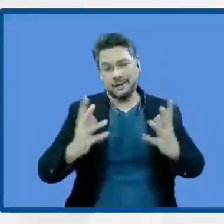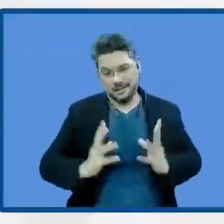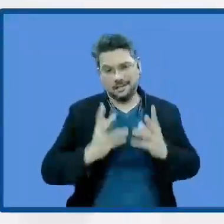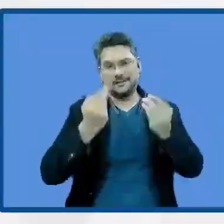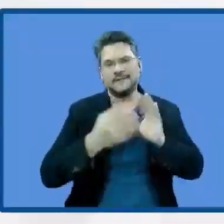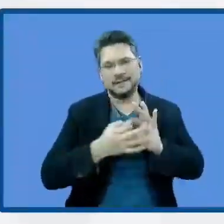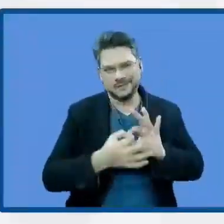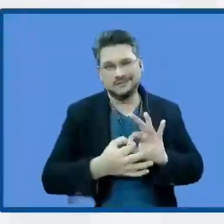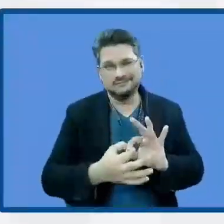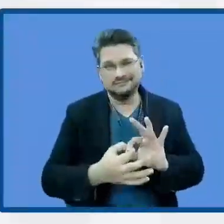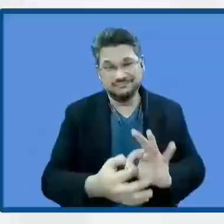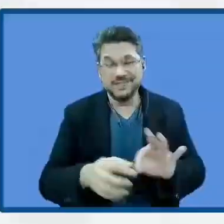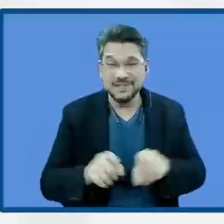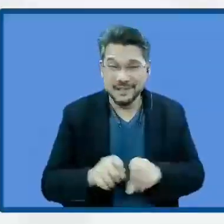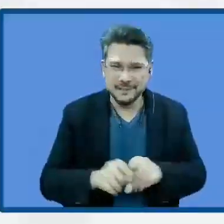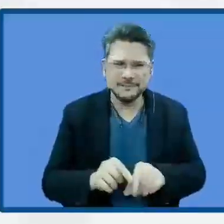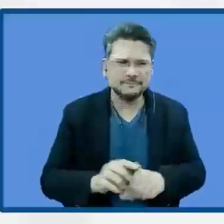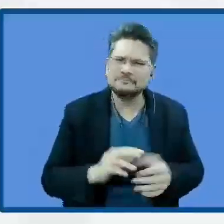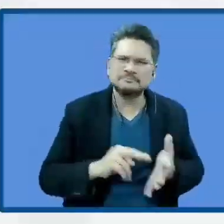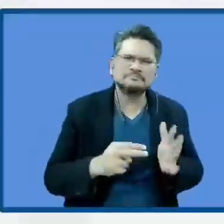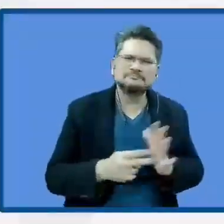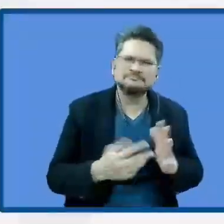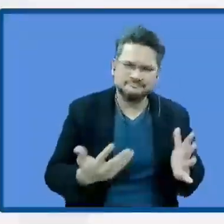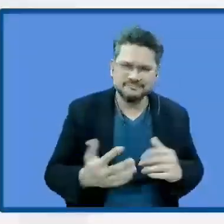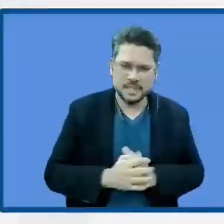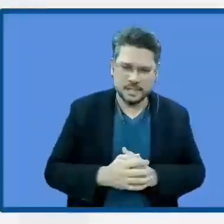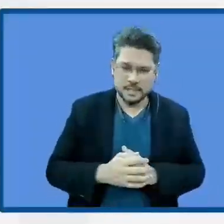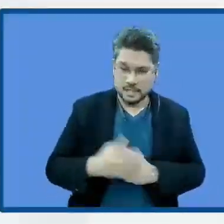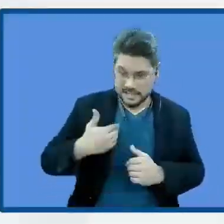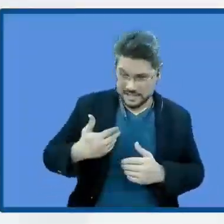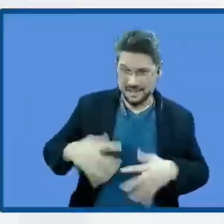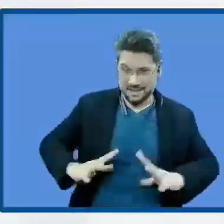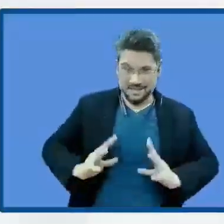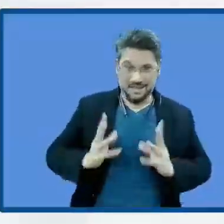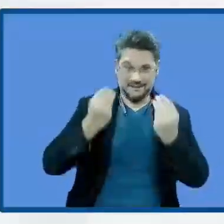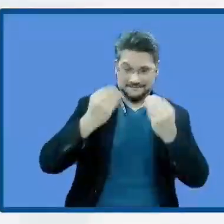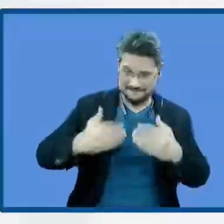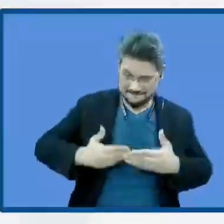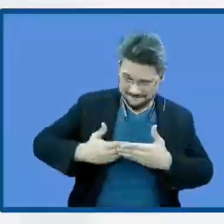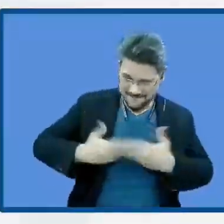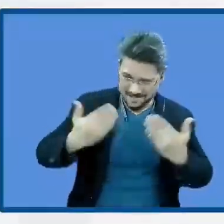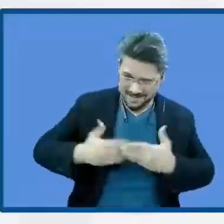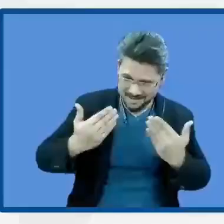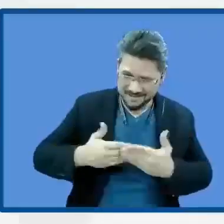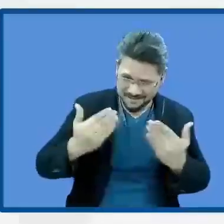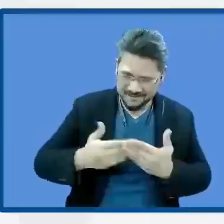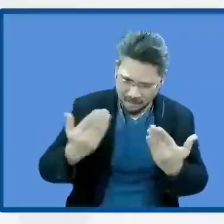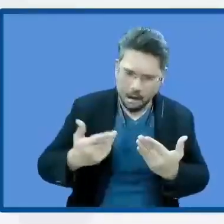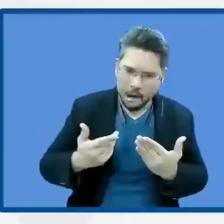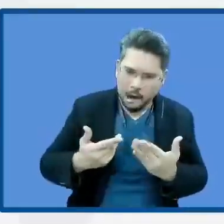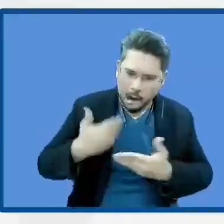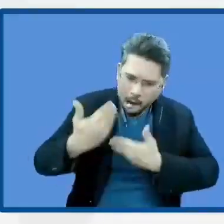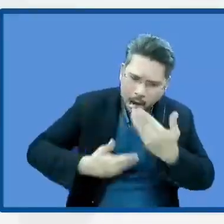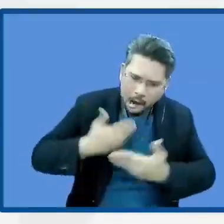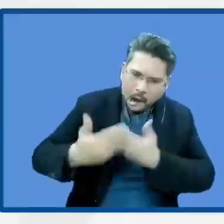That in our daily life, this contributes to the future risks. And